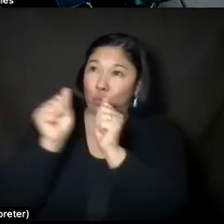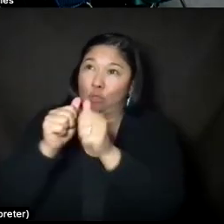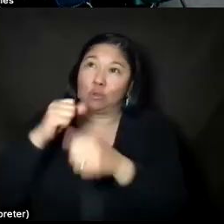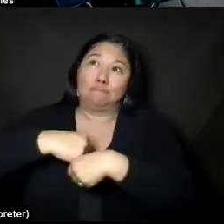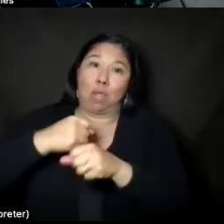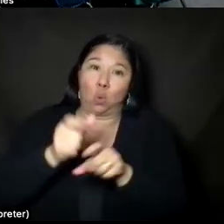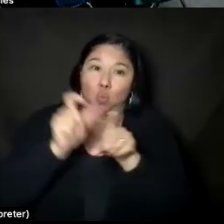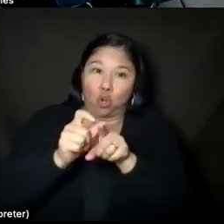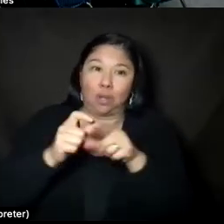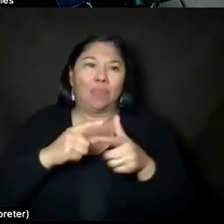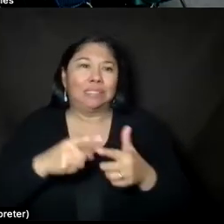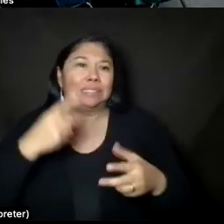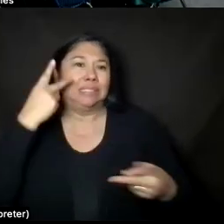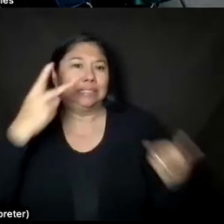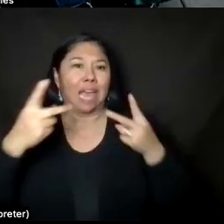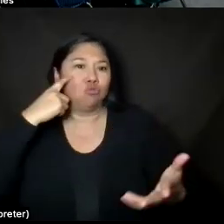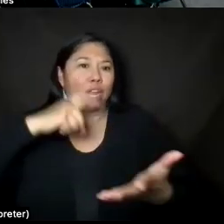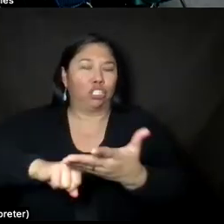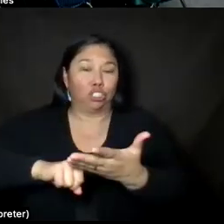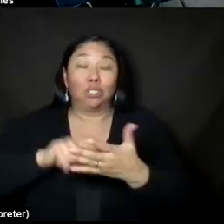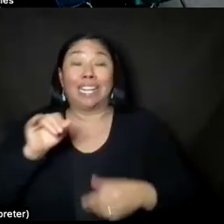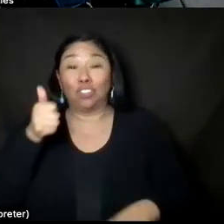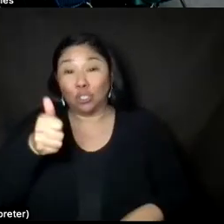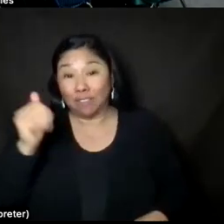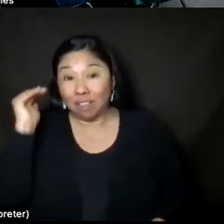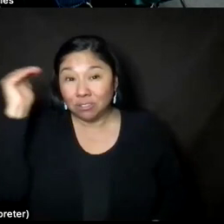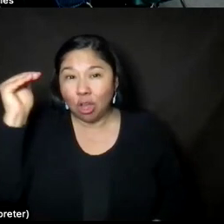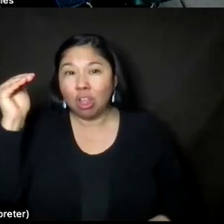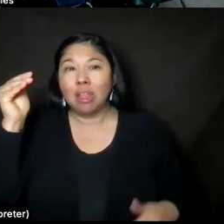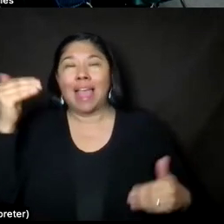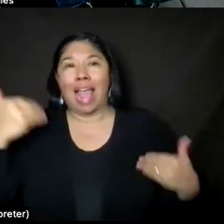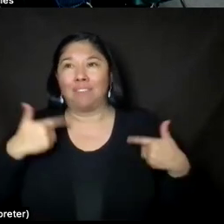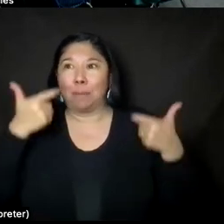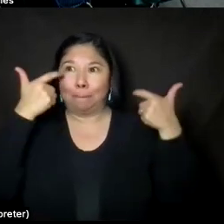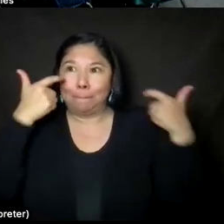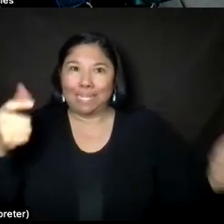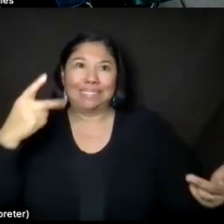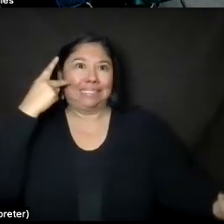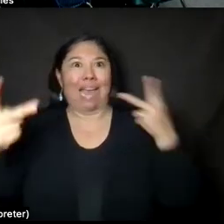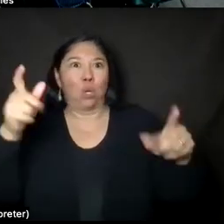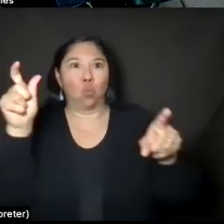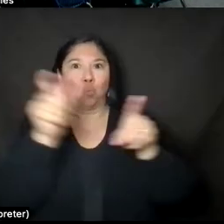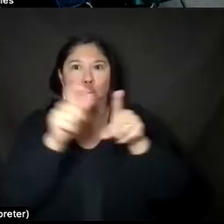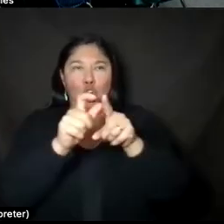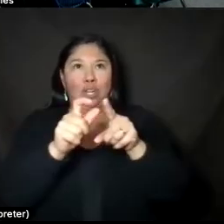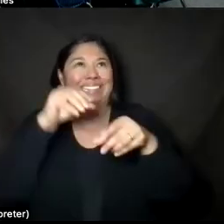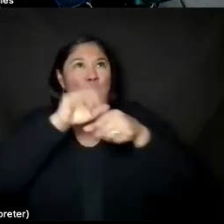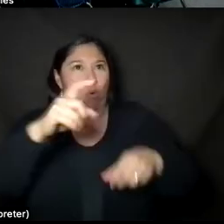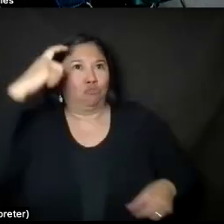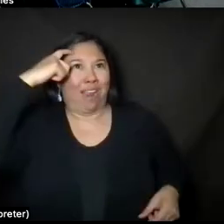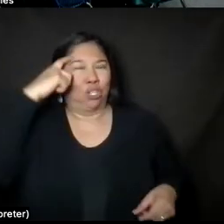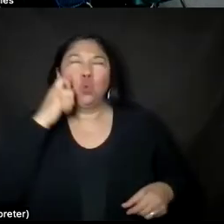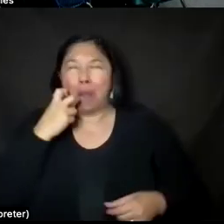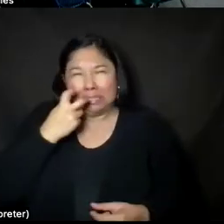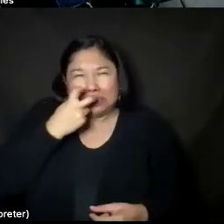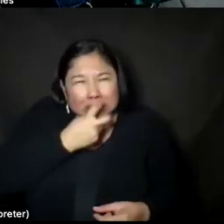adult, you probably have a huge sight word repertoire in your brain. You're not sounding out very many words anymore. Maybe every once in a while you'll